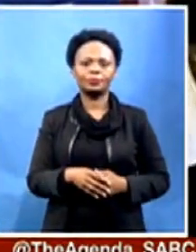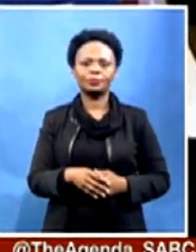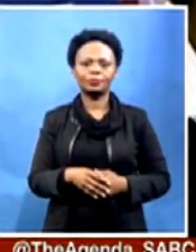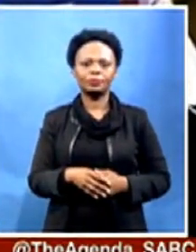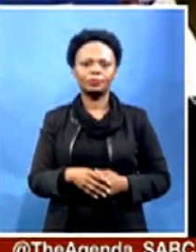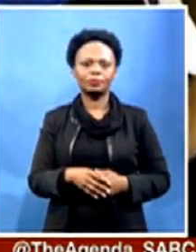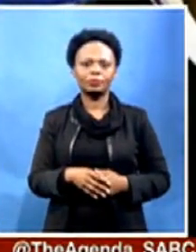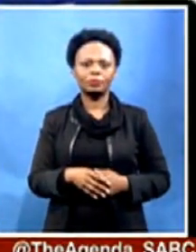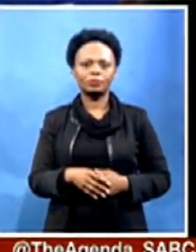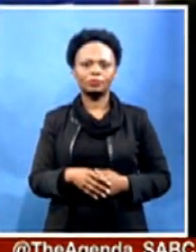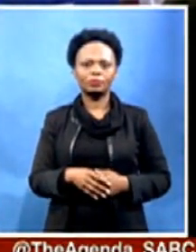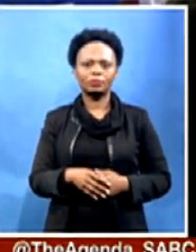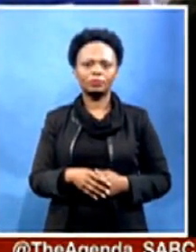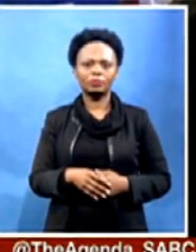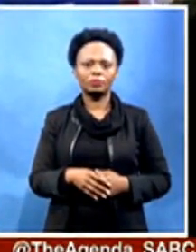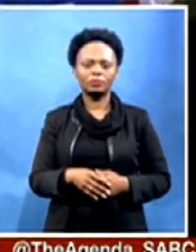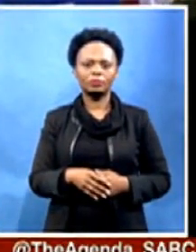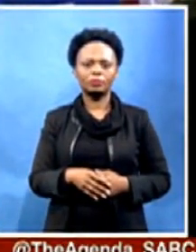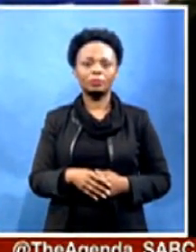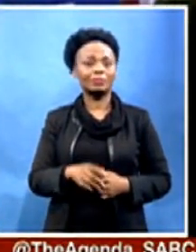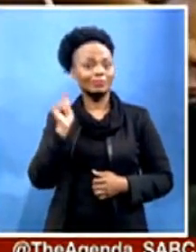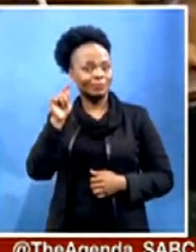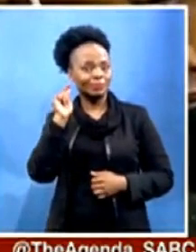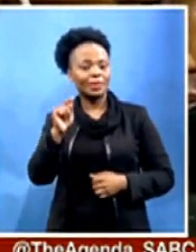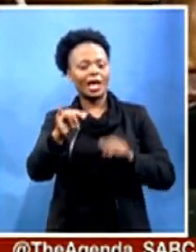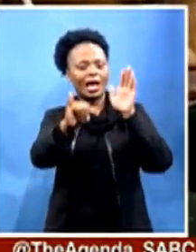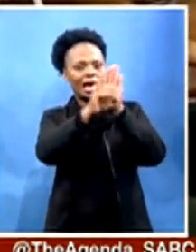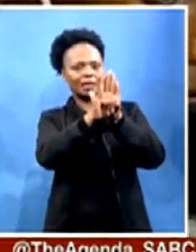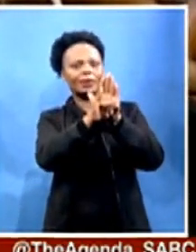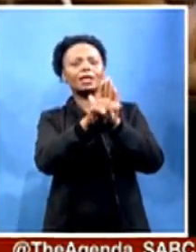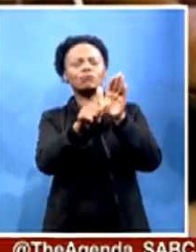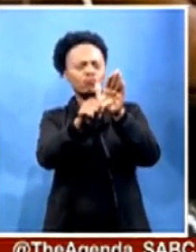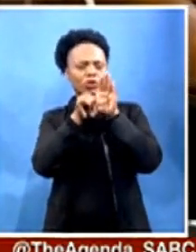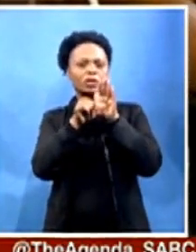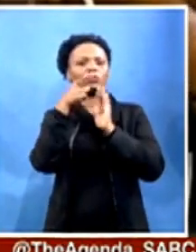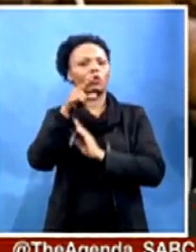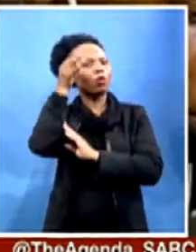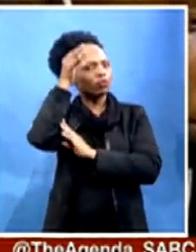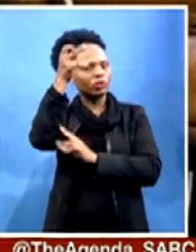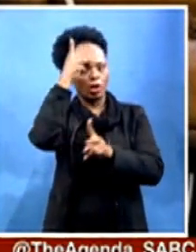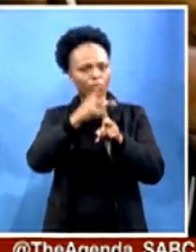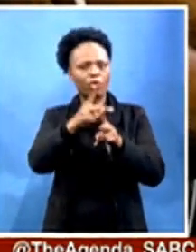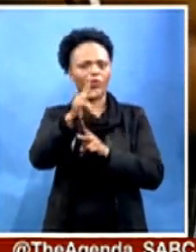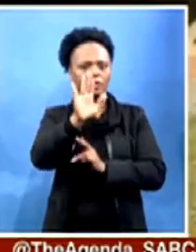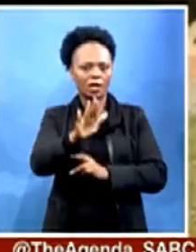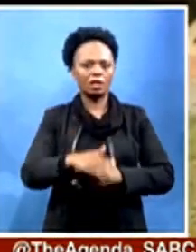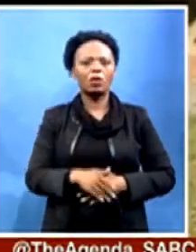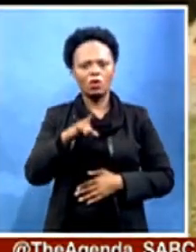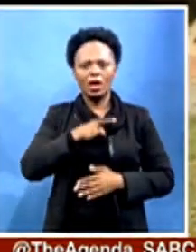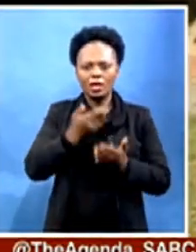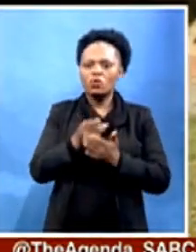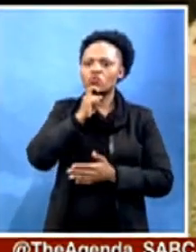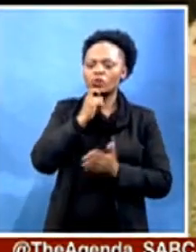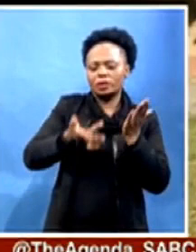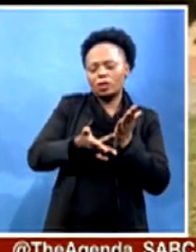This has been identified as crucial for future professionals, allowing them to use technology to enhance their skill.